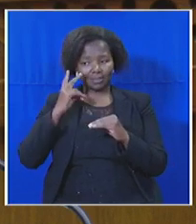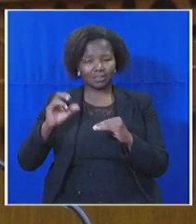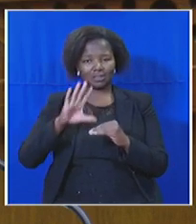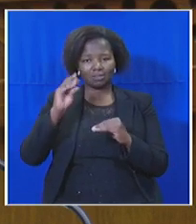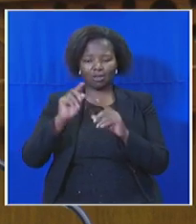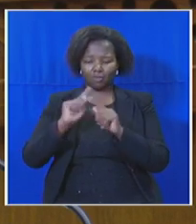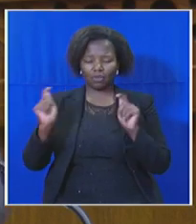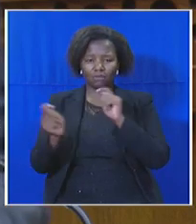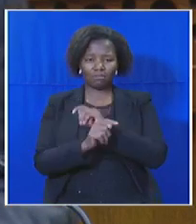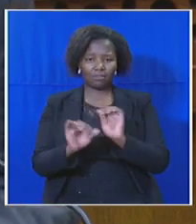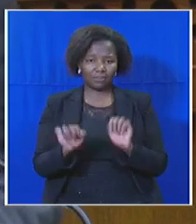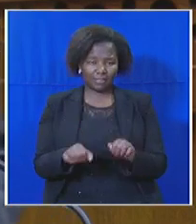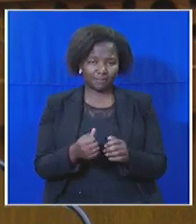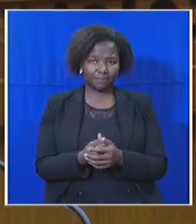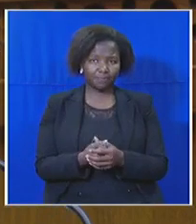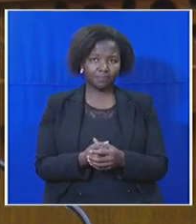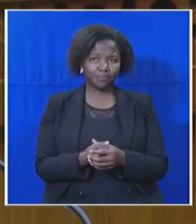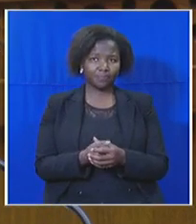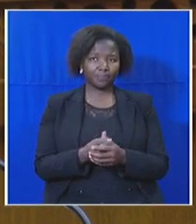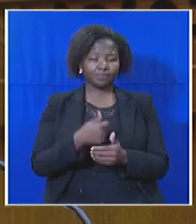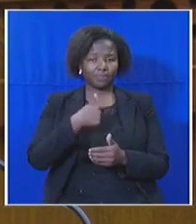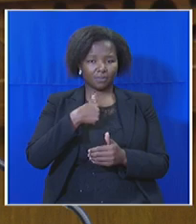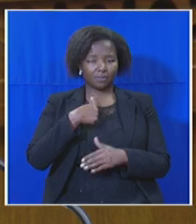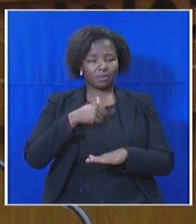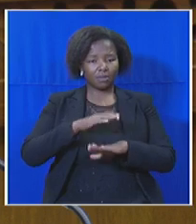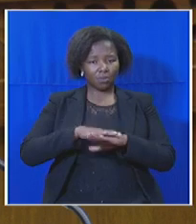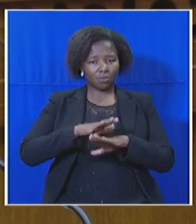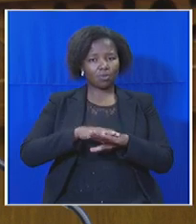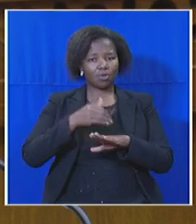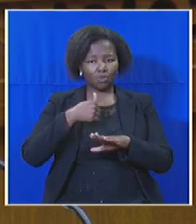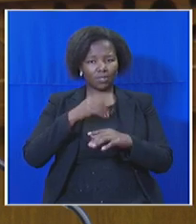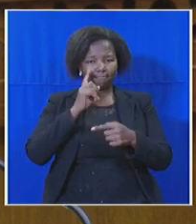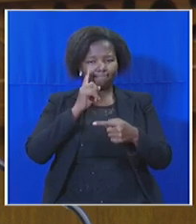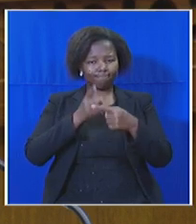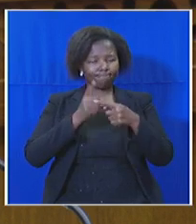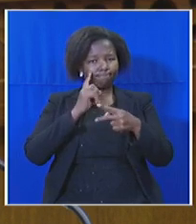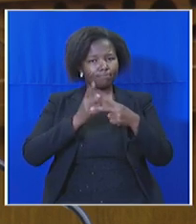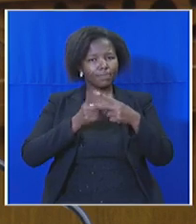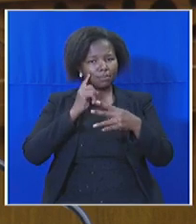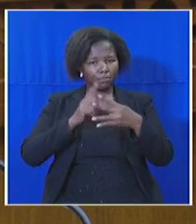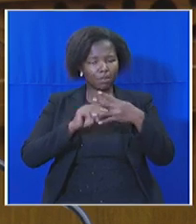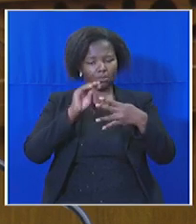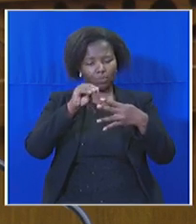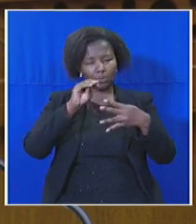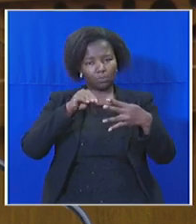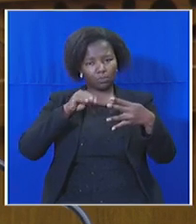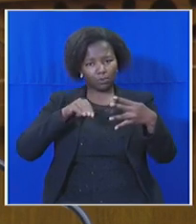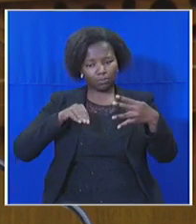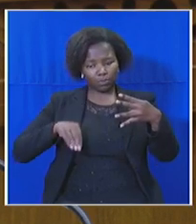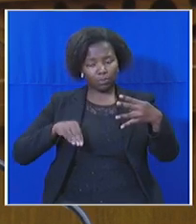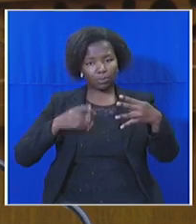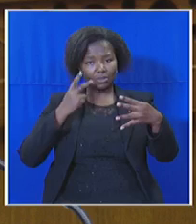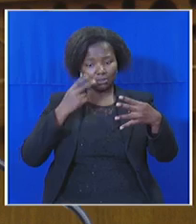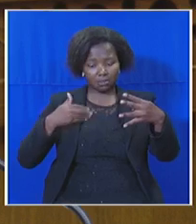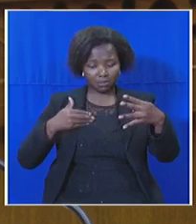We shall continue to set ourselves bold but realistic targets to enable us to gauge the progress that we're